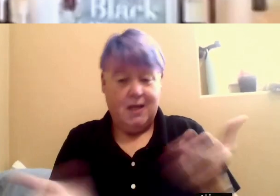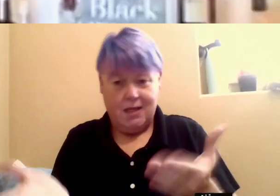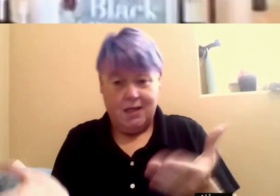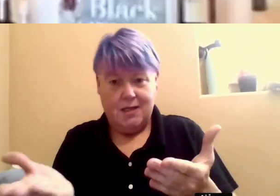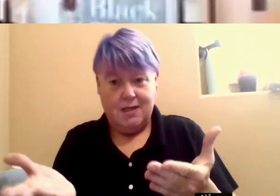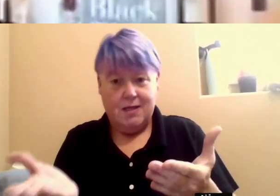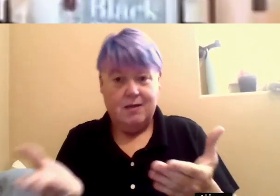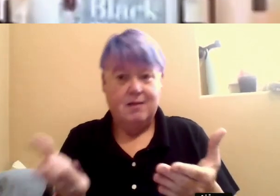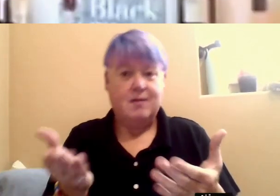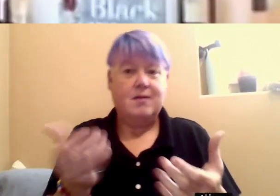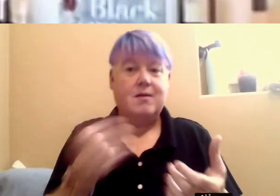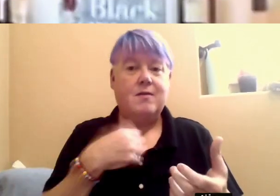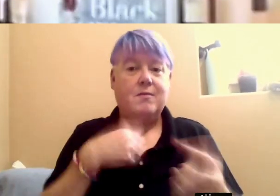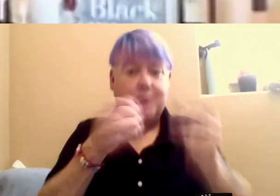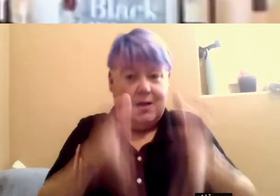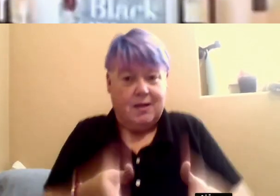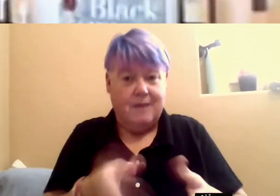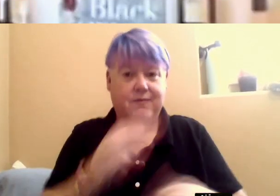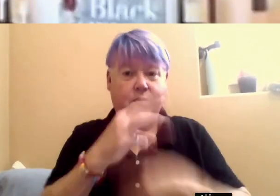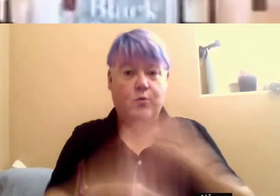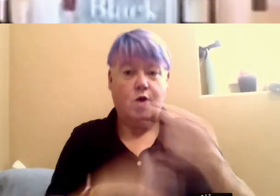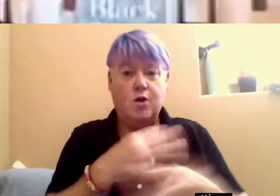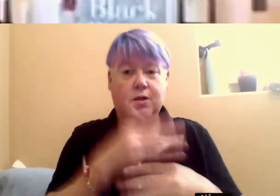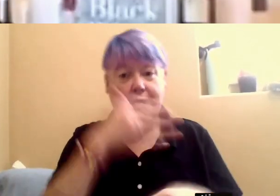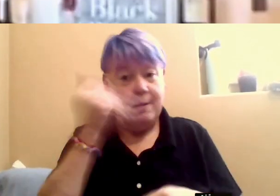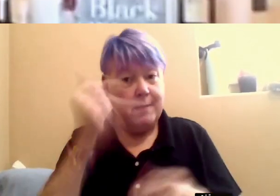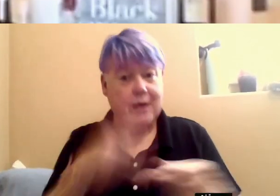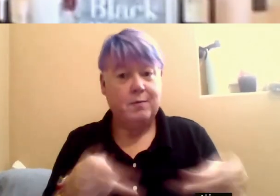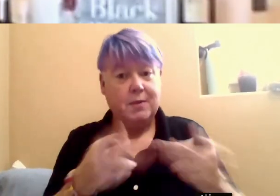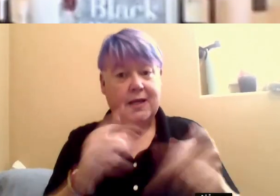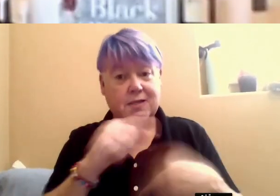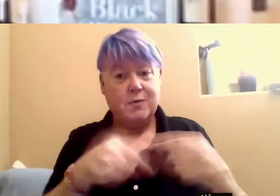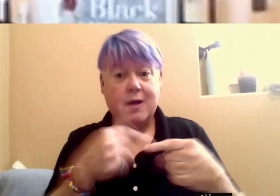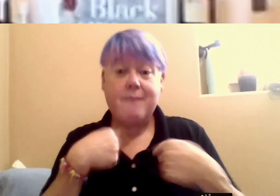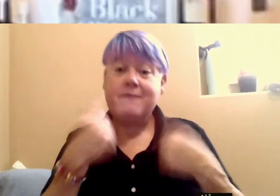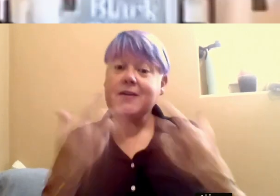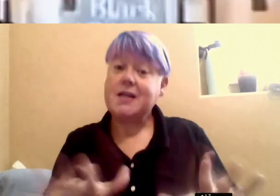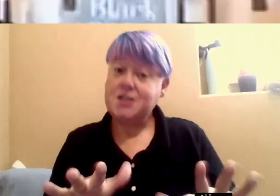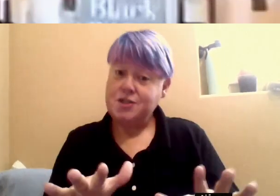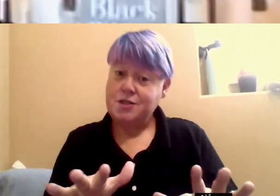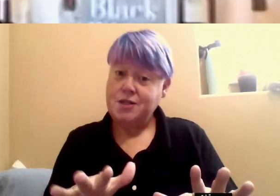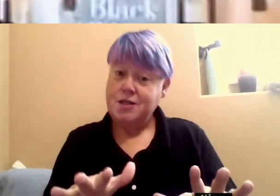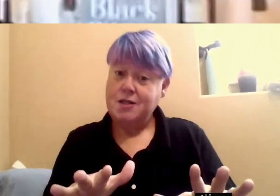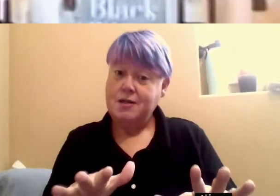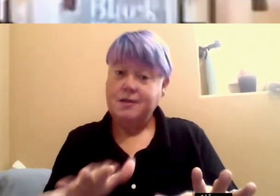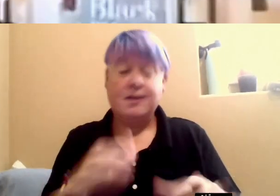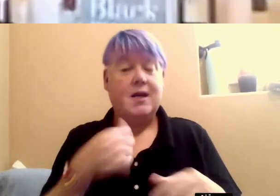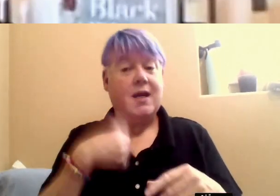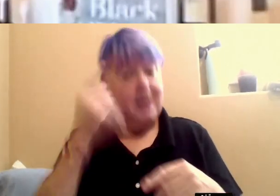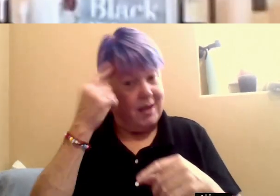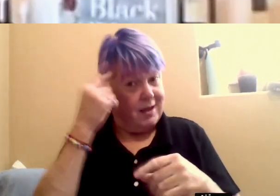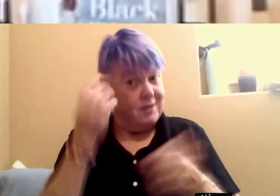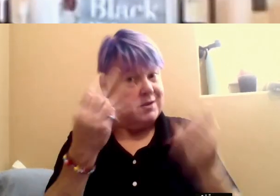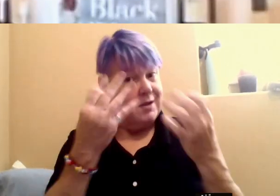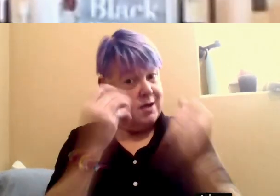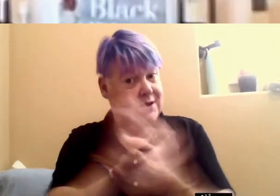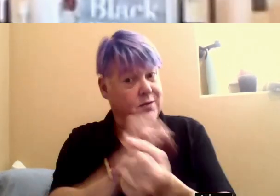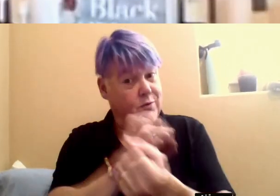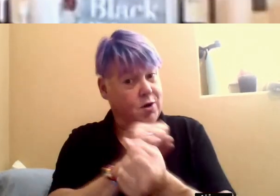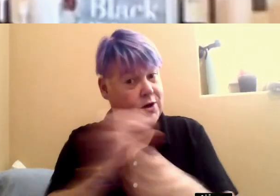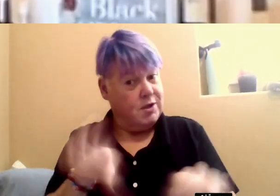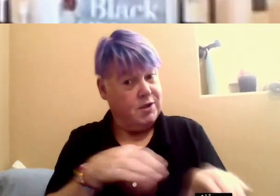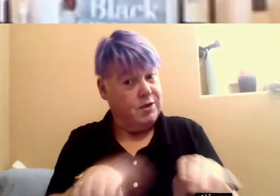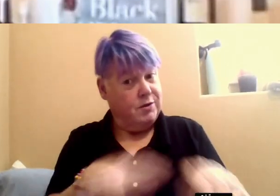I want to have left the world a better place when I'm done. And I think there's a lot of work to do in the area